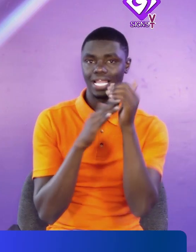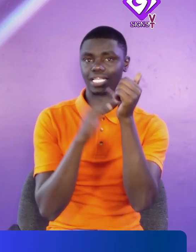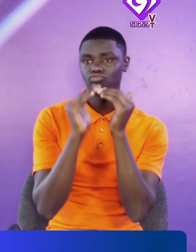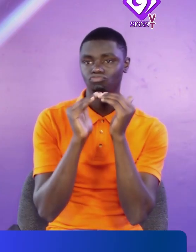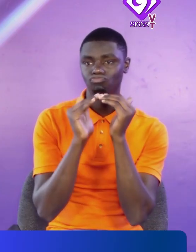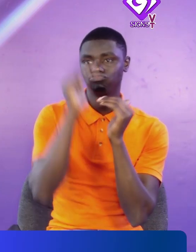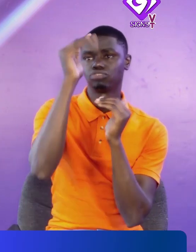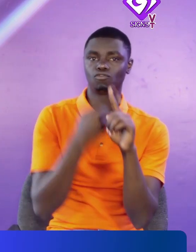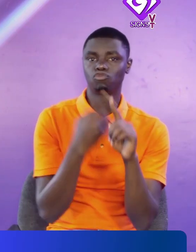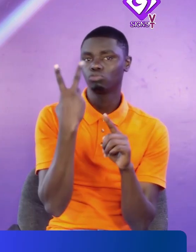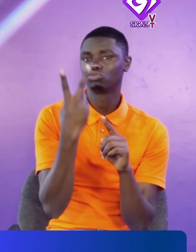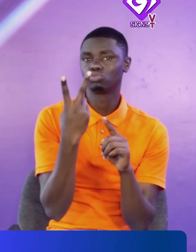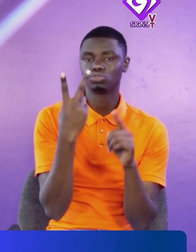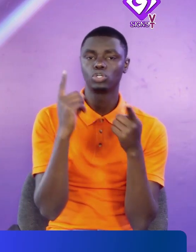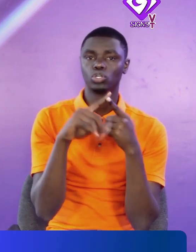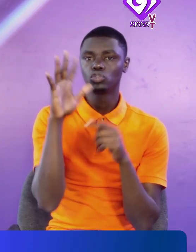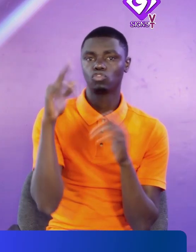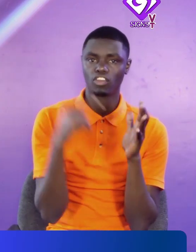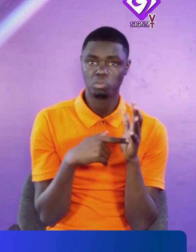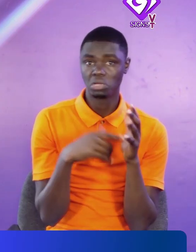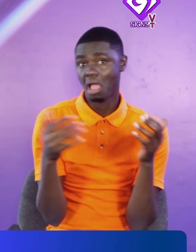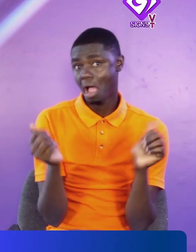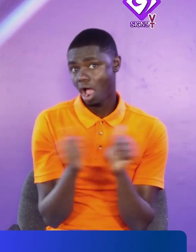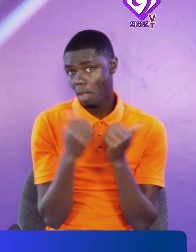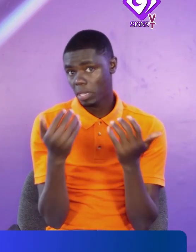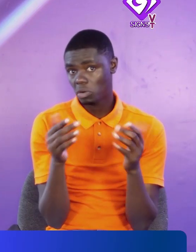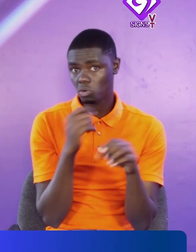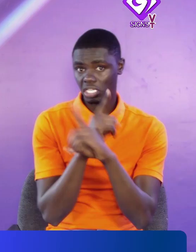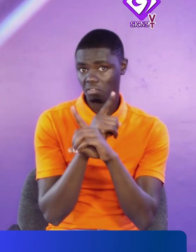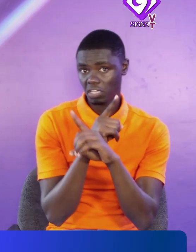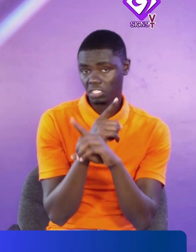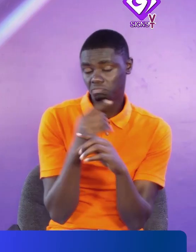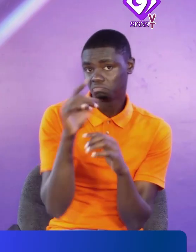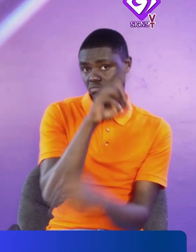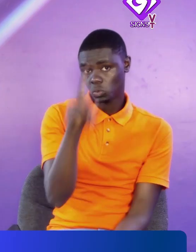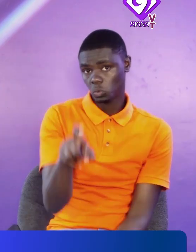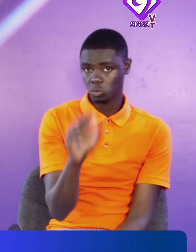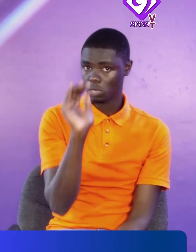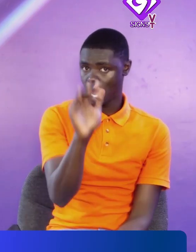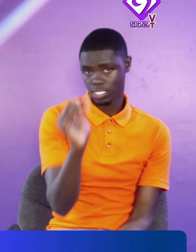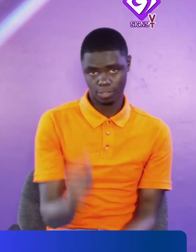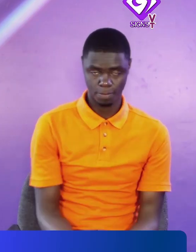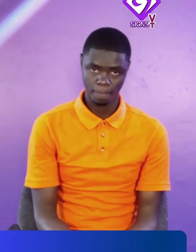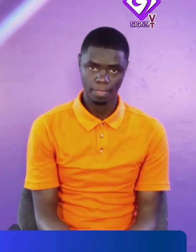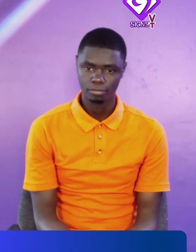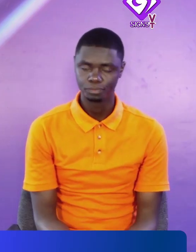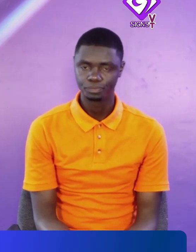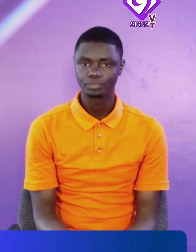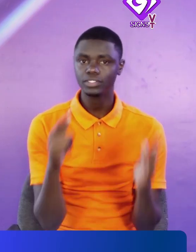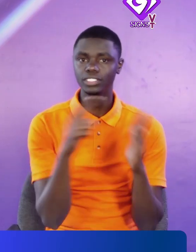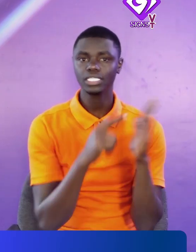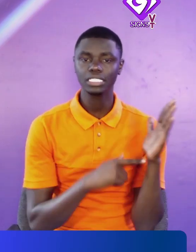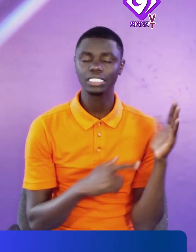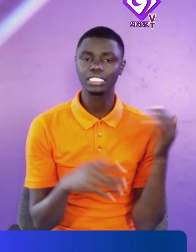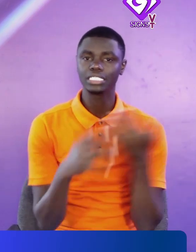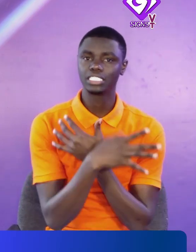5 points. Hii ita happen ama watajizuia? Hii ni swali kila mtu anajiuliza juu ligi ya Germany imekuwa ikidominatiwa